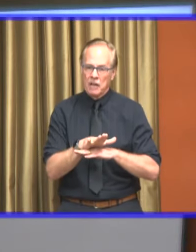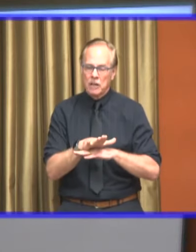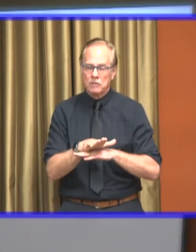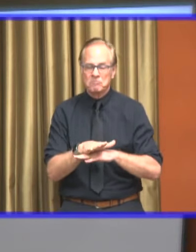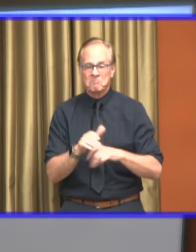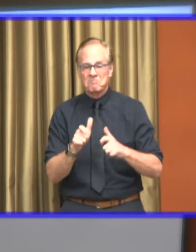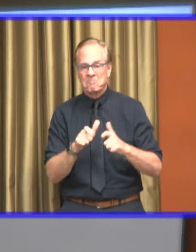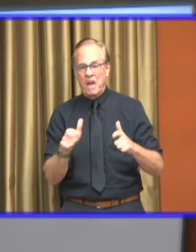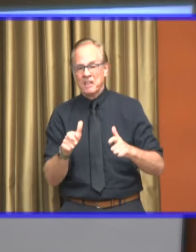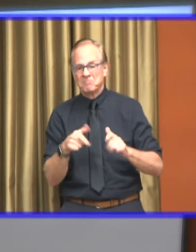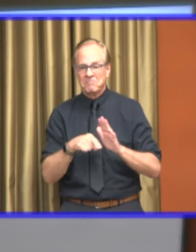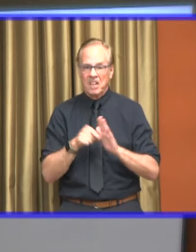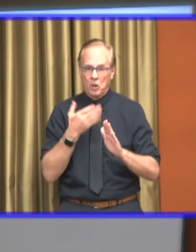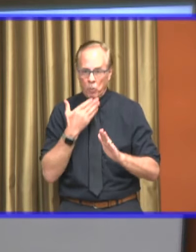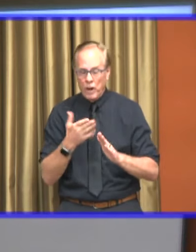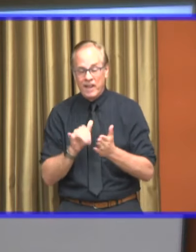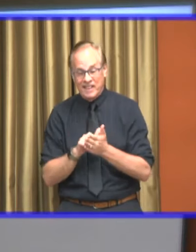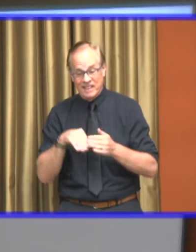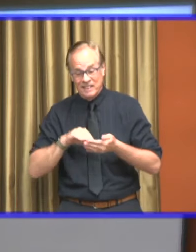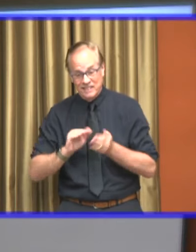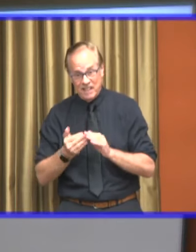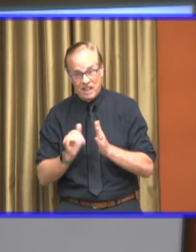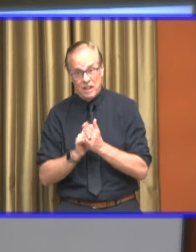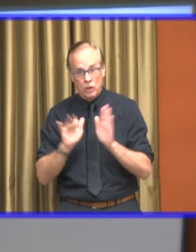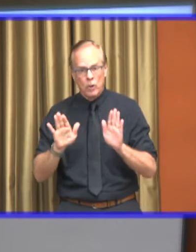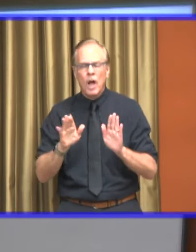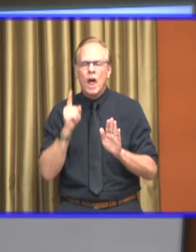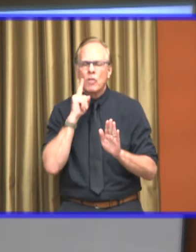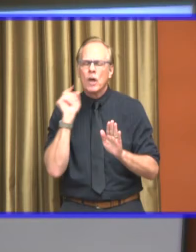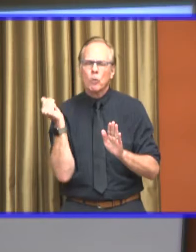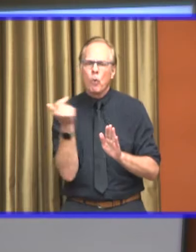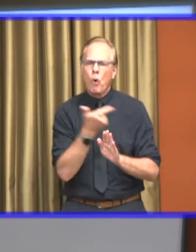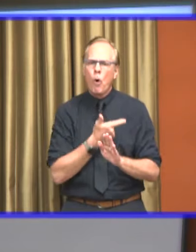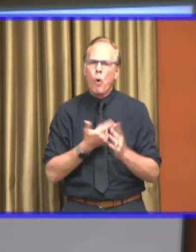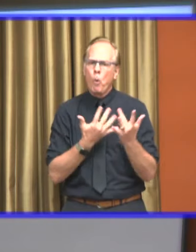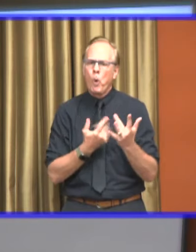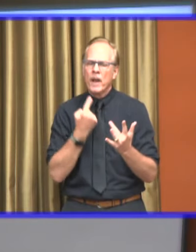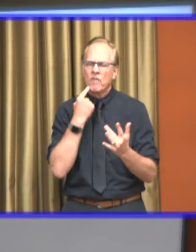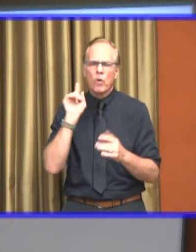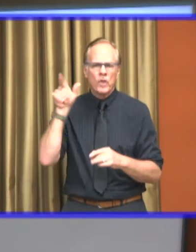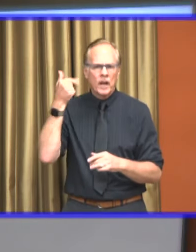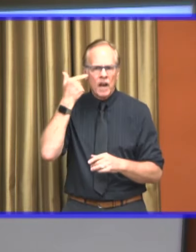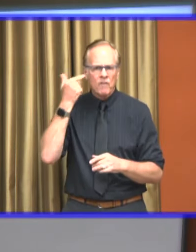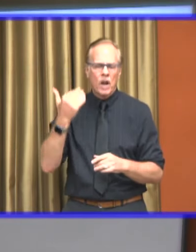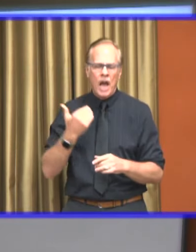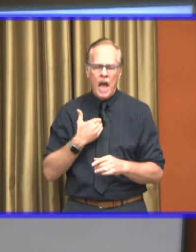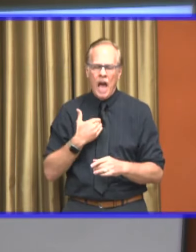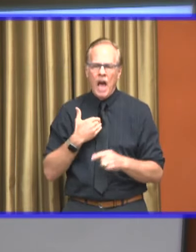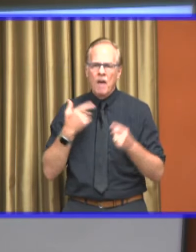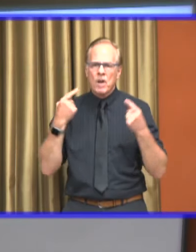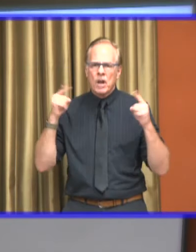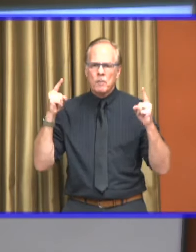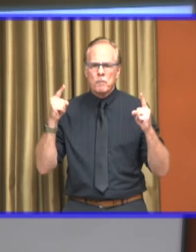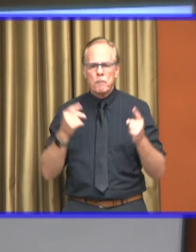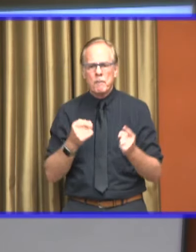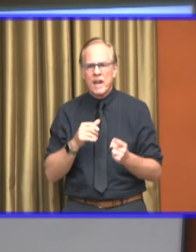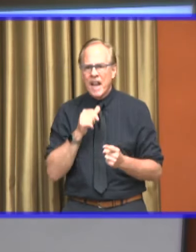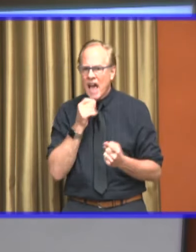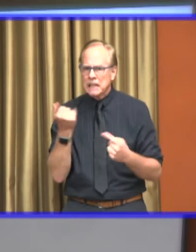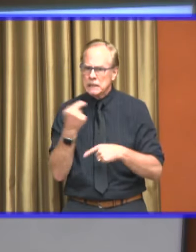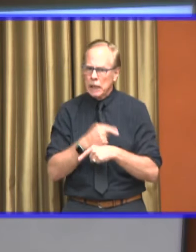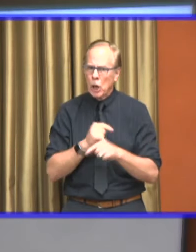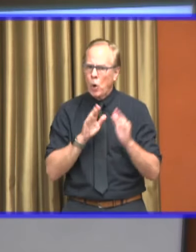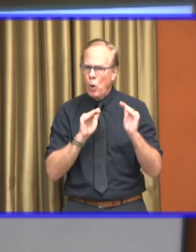way in our city, which is great. We're all waiting, I think, for the governor to have an announcement here, if not today, hopefully